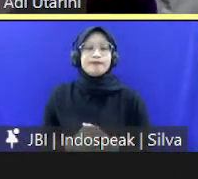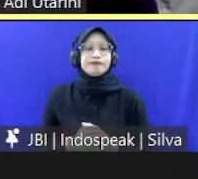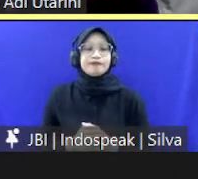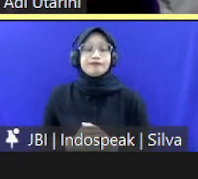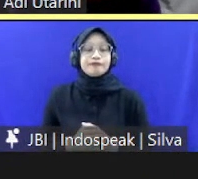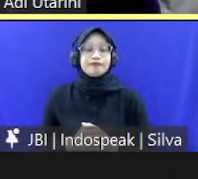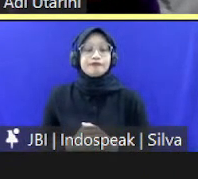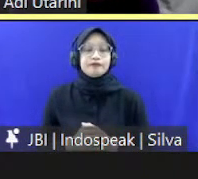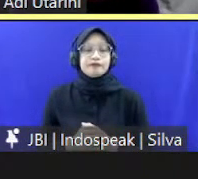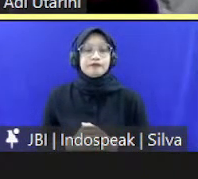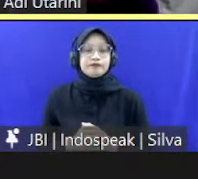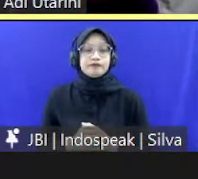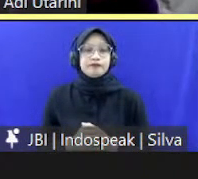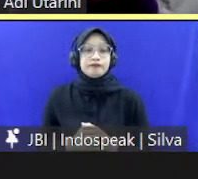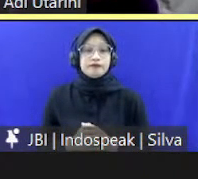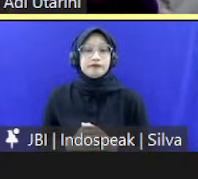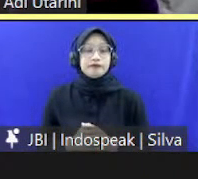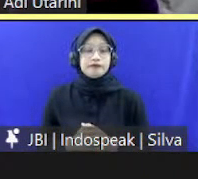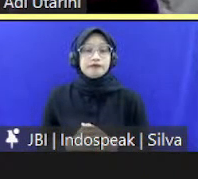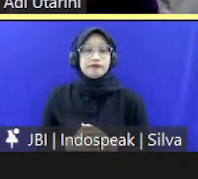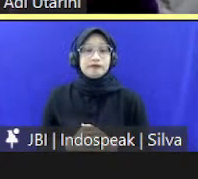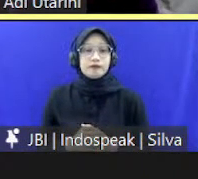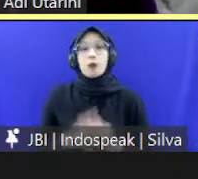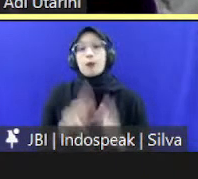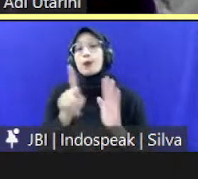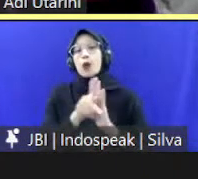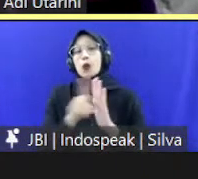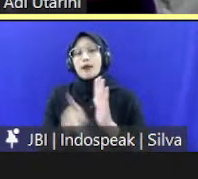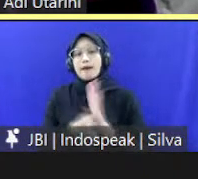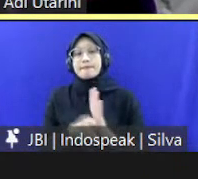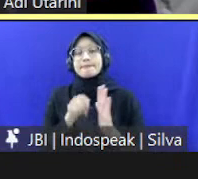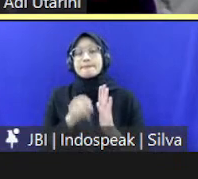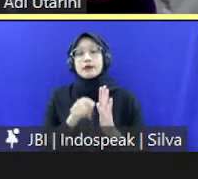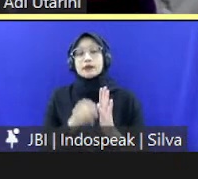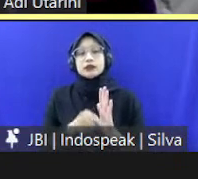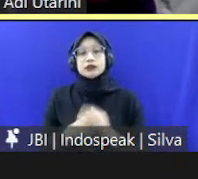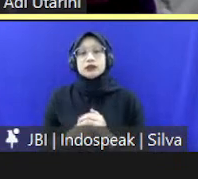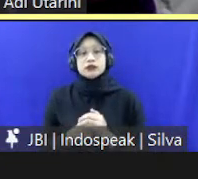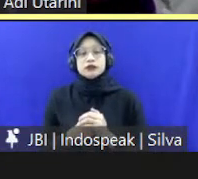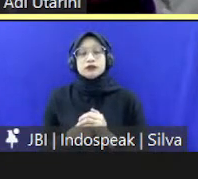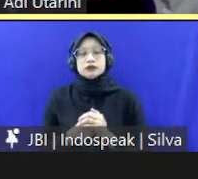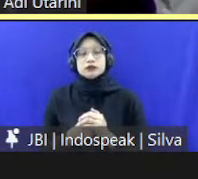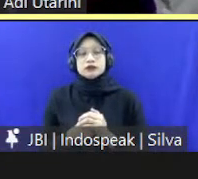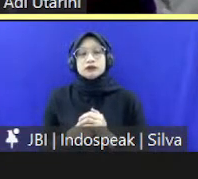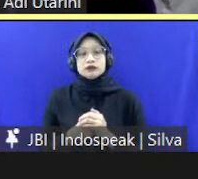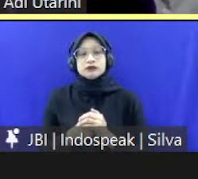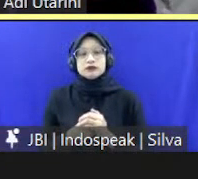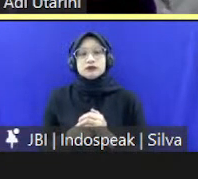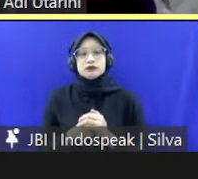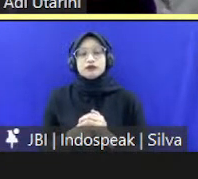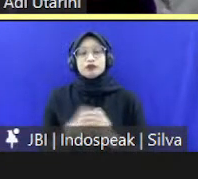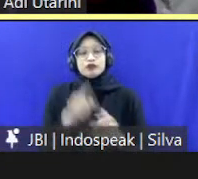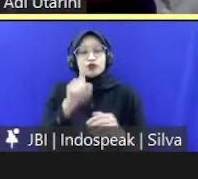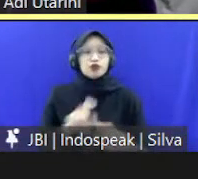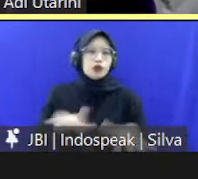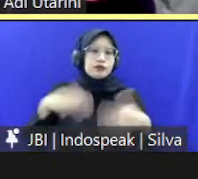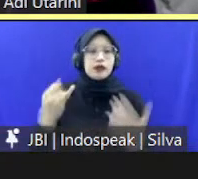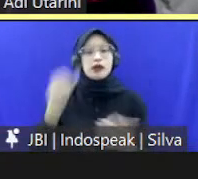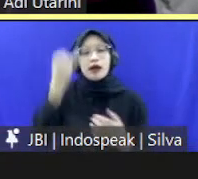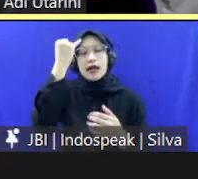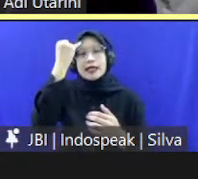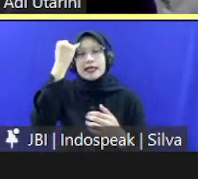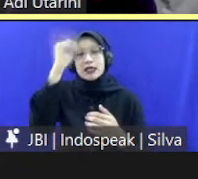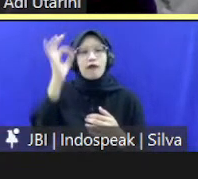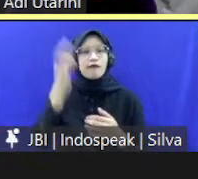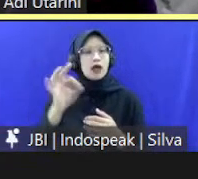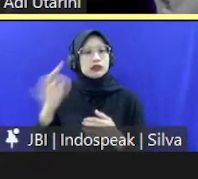Likely for one single intervention to prove, actually it takes multiple innovations in place